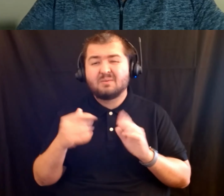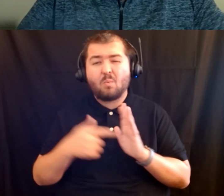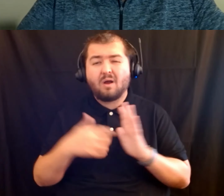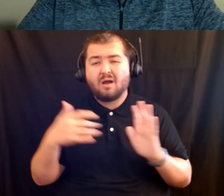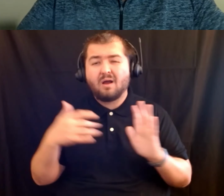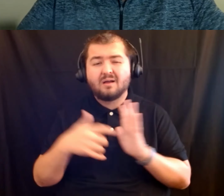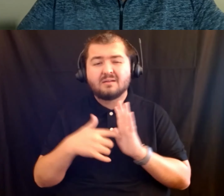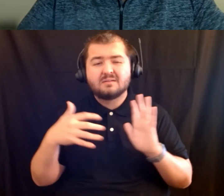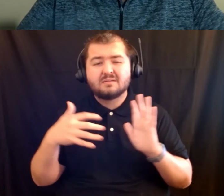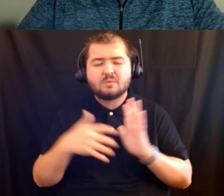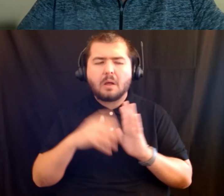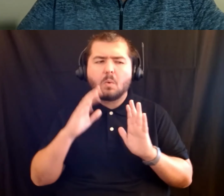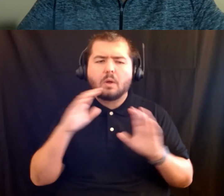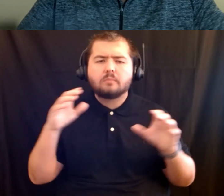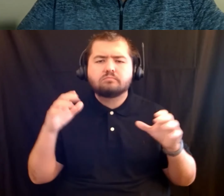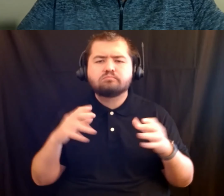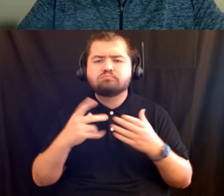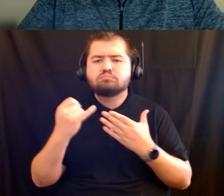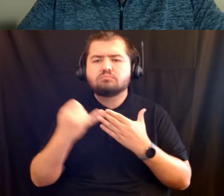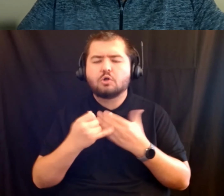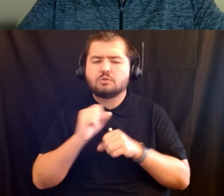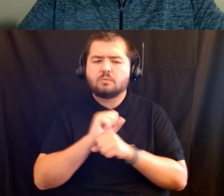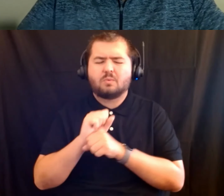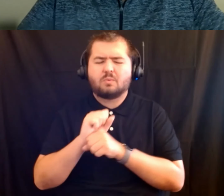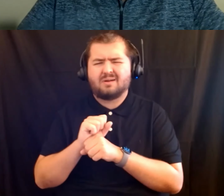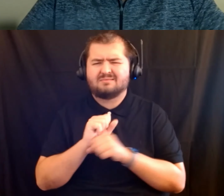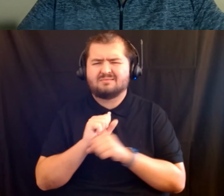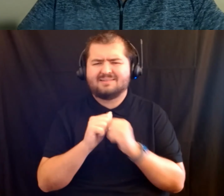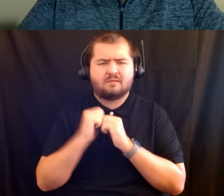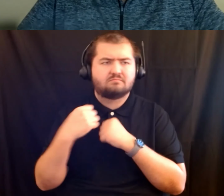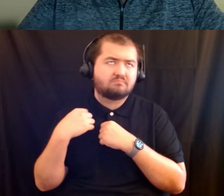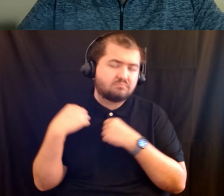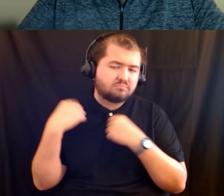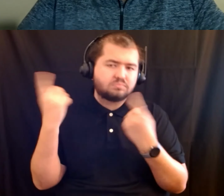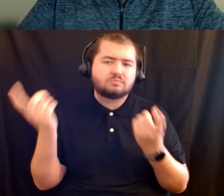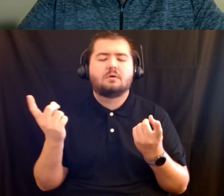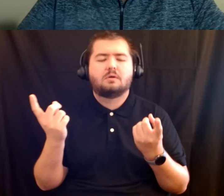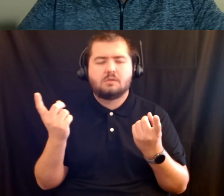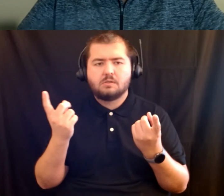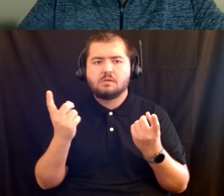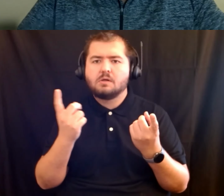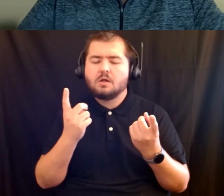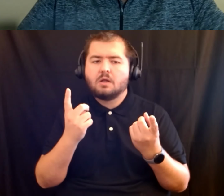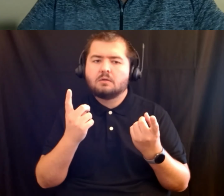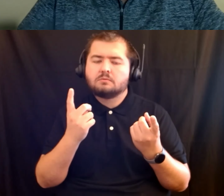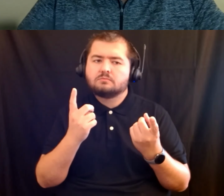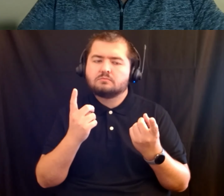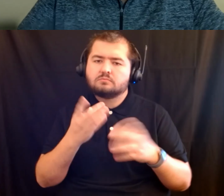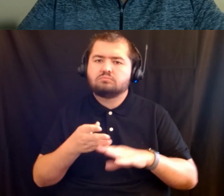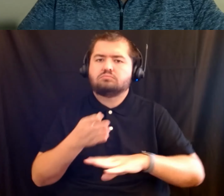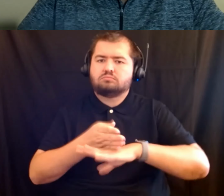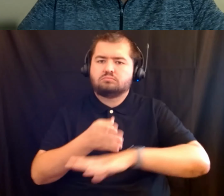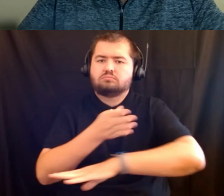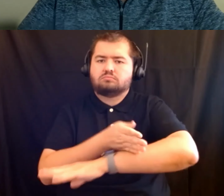together, and we've worked together for many, many years. And we've made some really good improvements in Arizona for voters